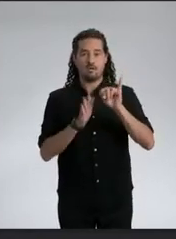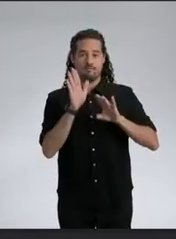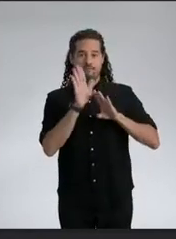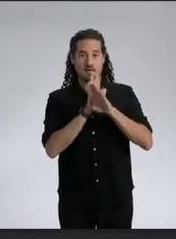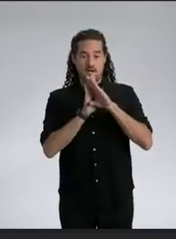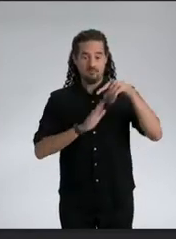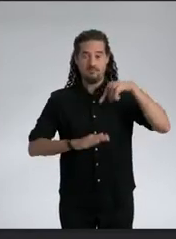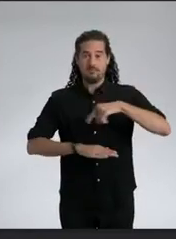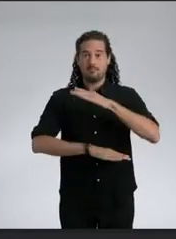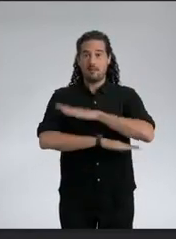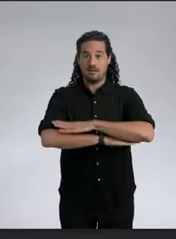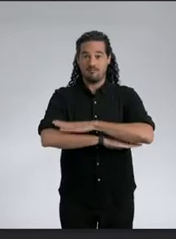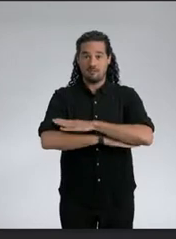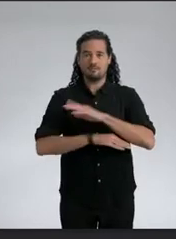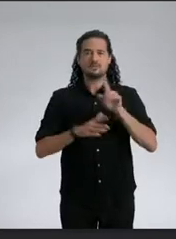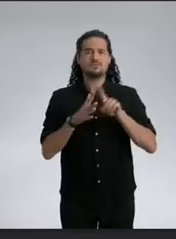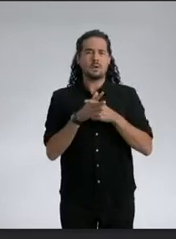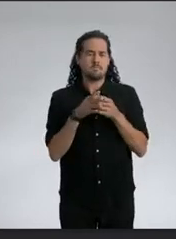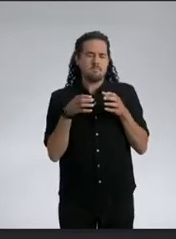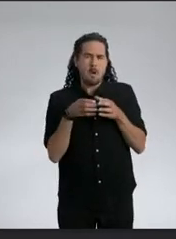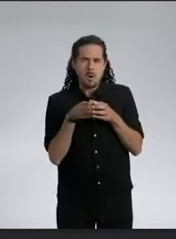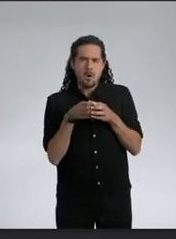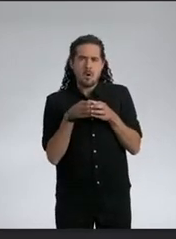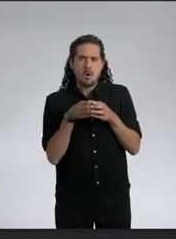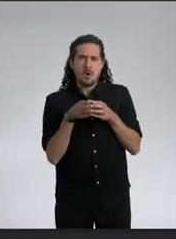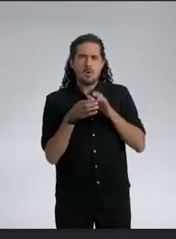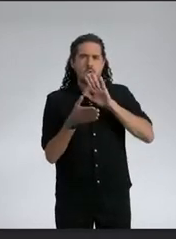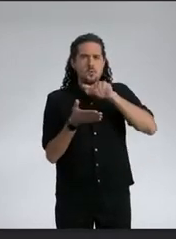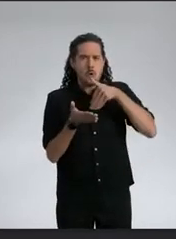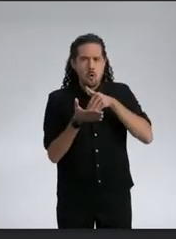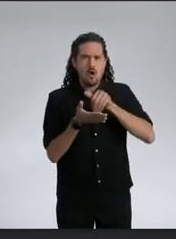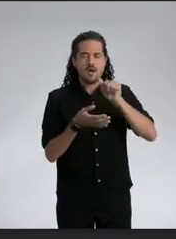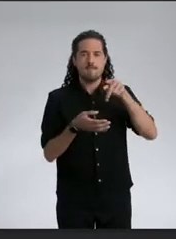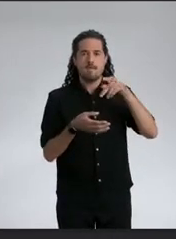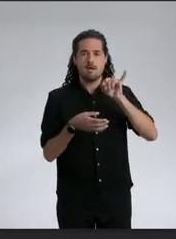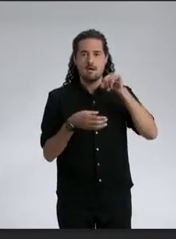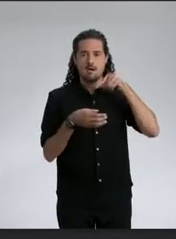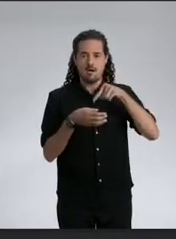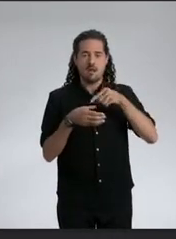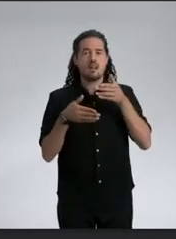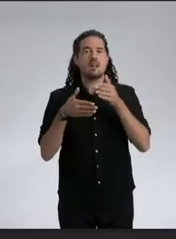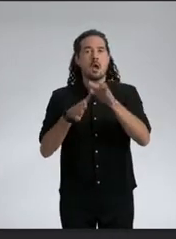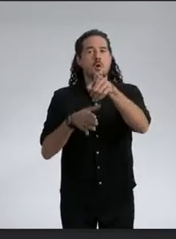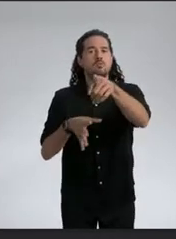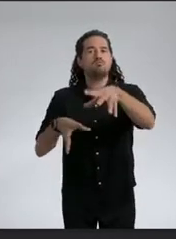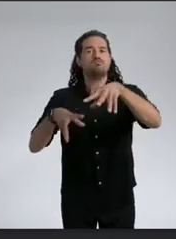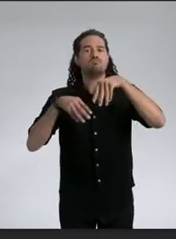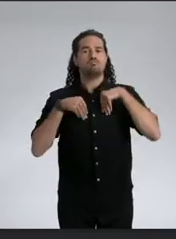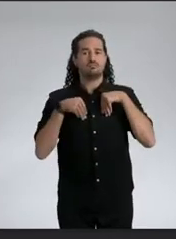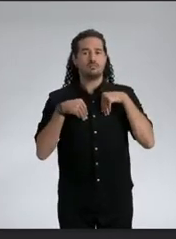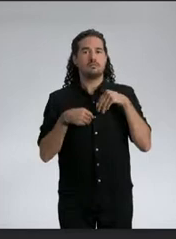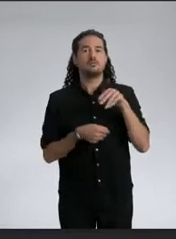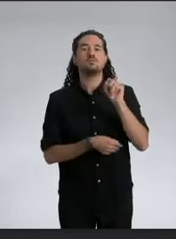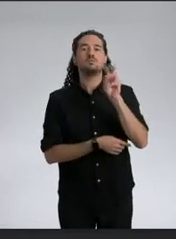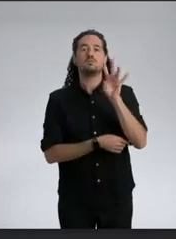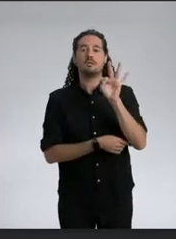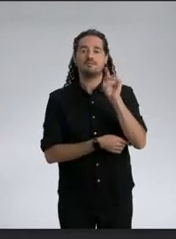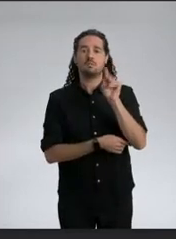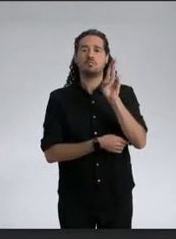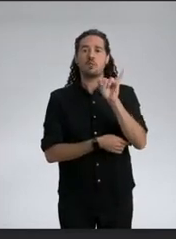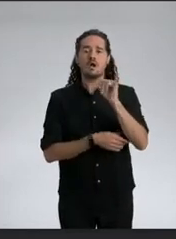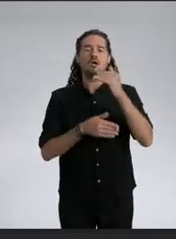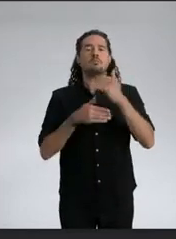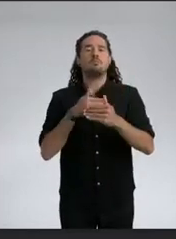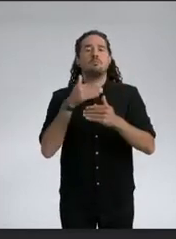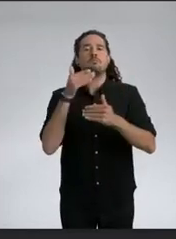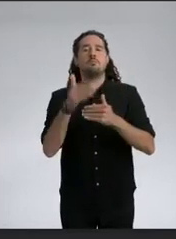started small, with a core API that allowed you to adopt Swift UI incrementally in your existing applications.